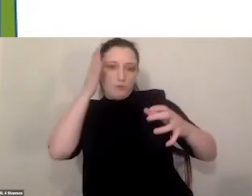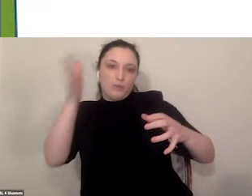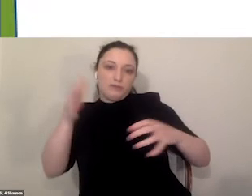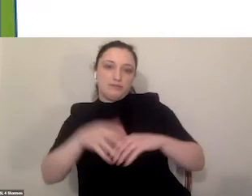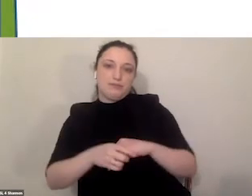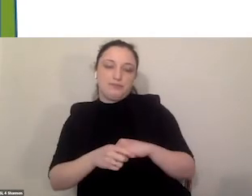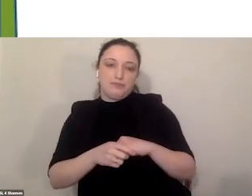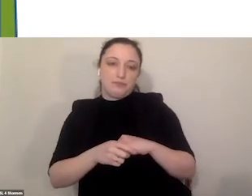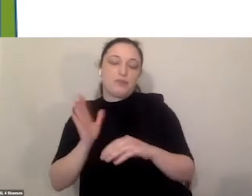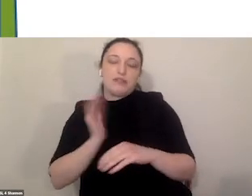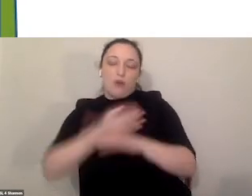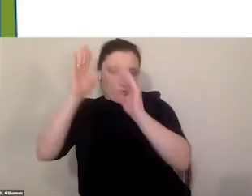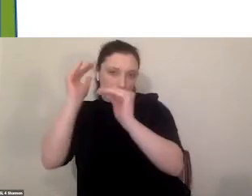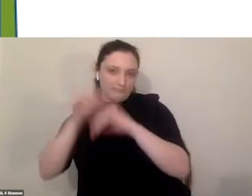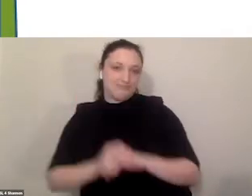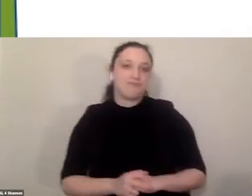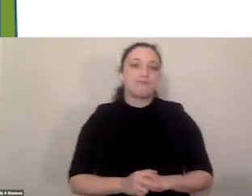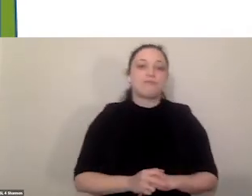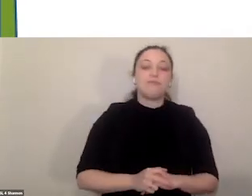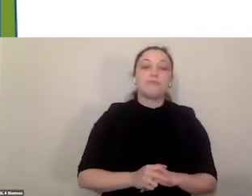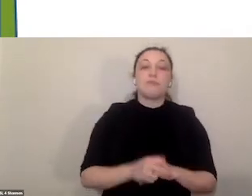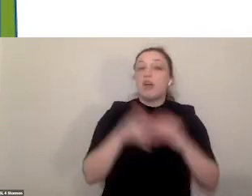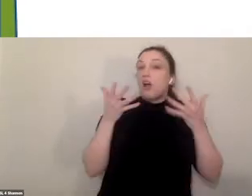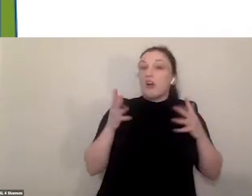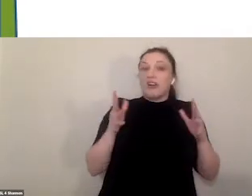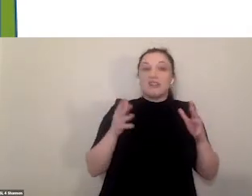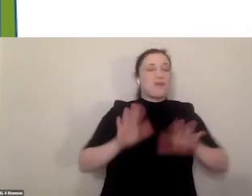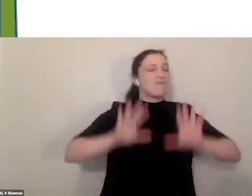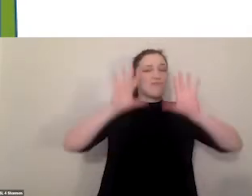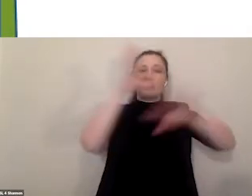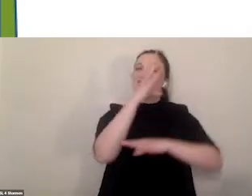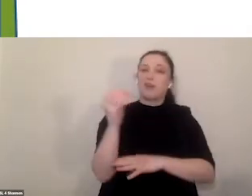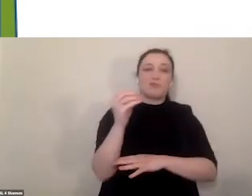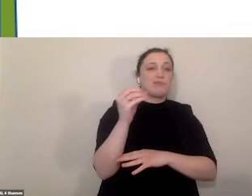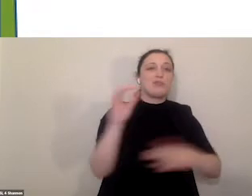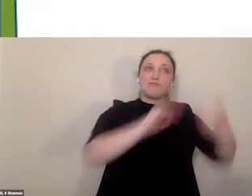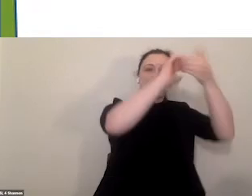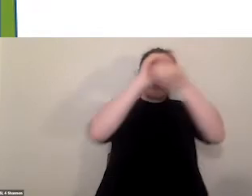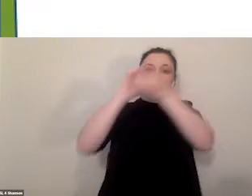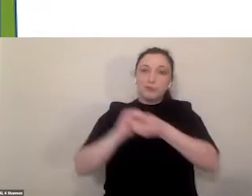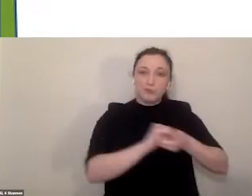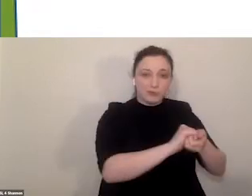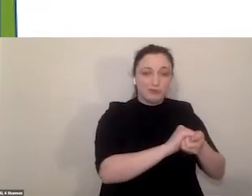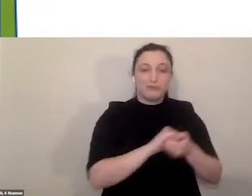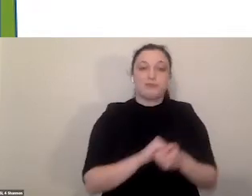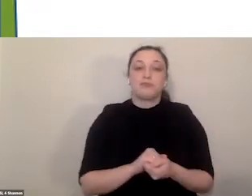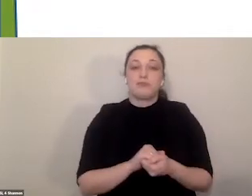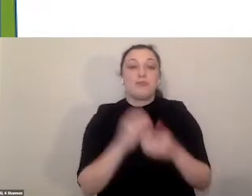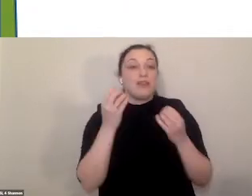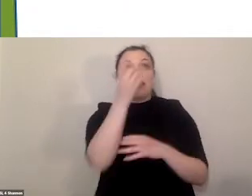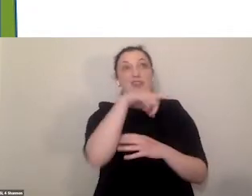great companies that we're already working with who have quite a variety of career opportunities. So it's